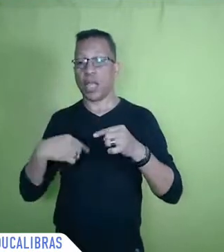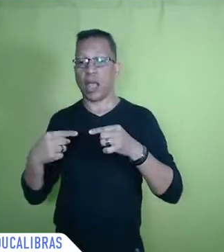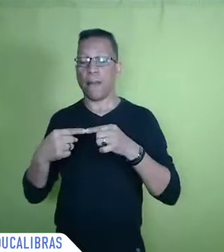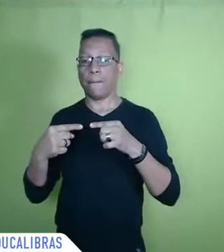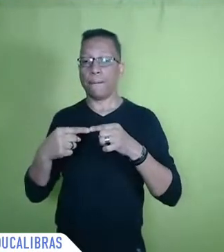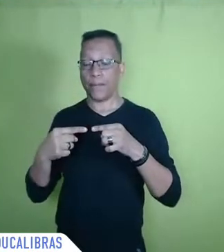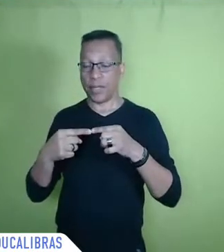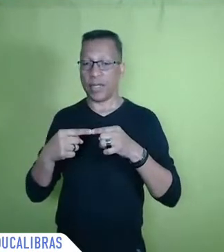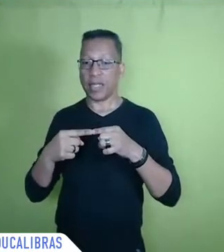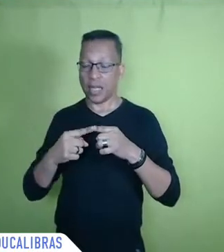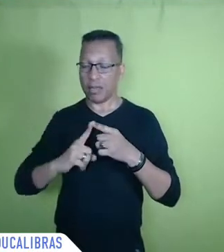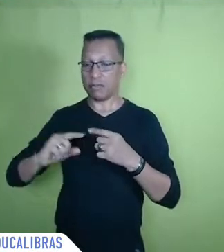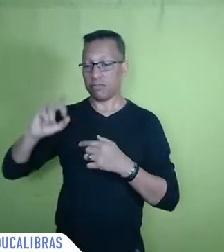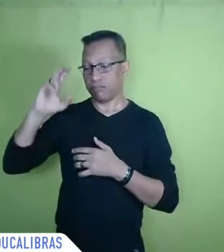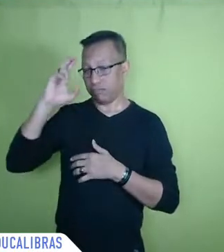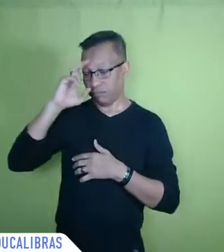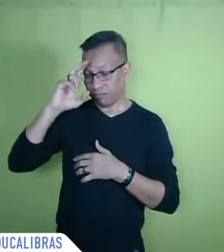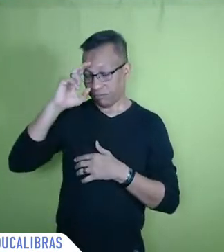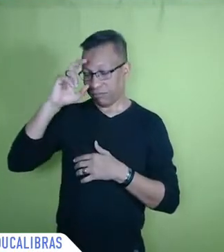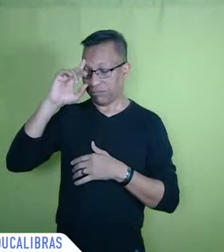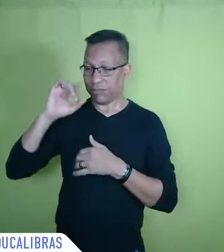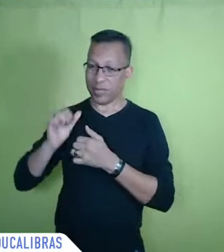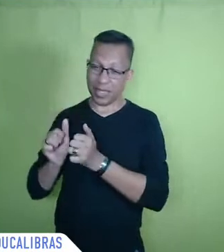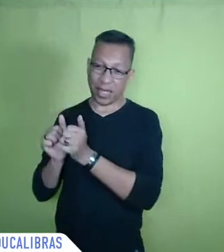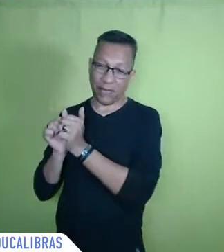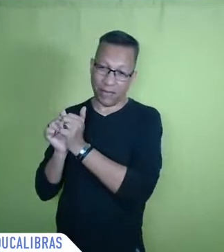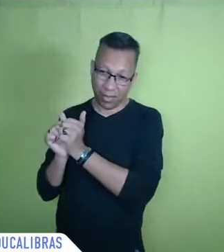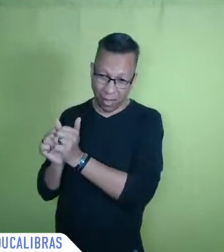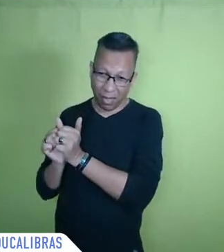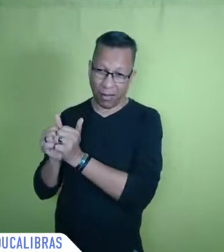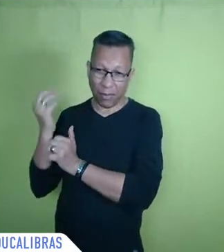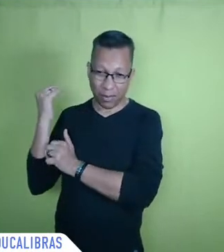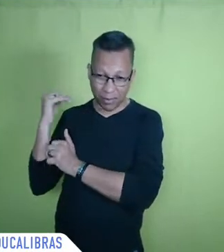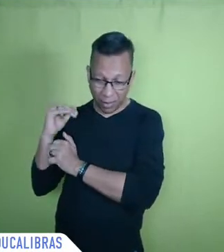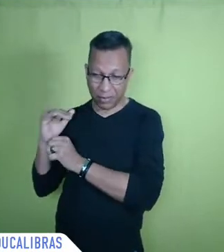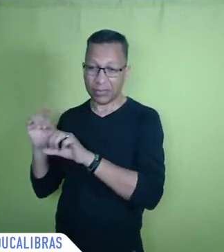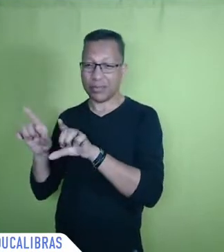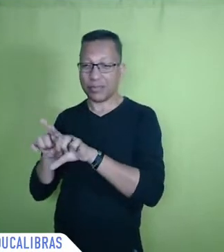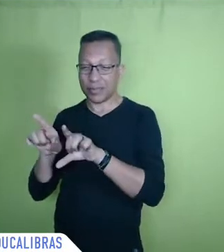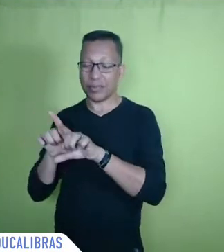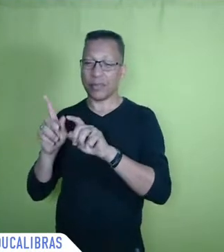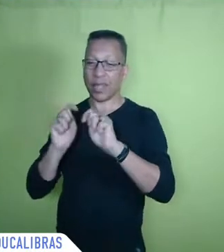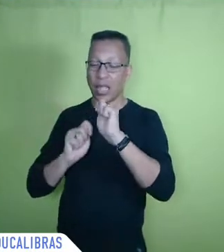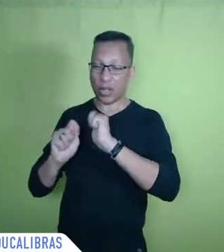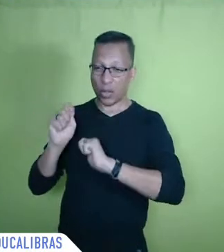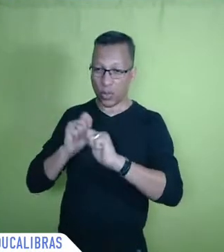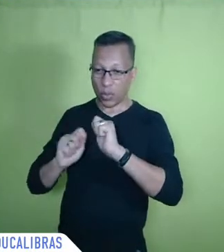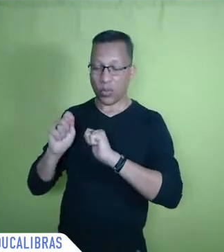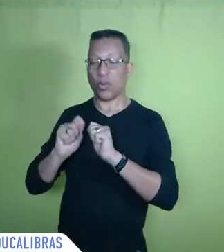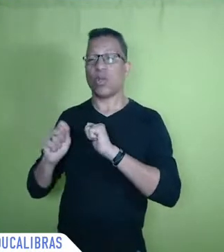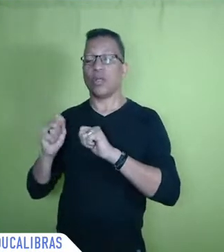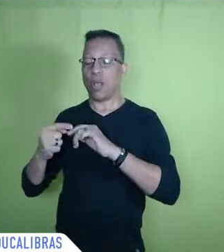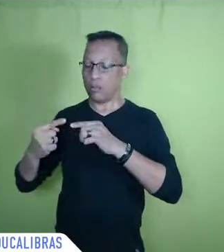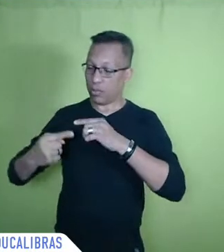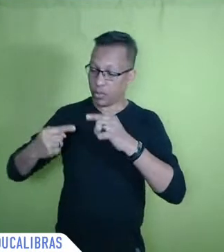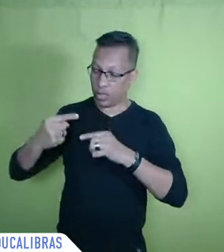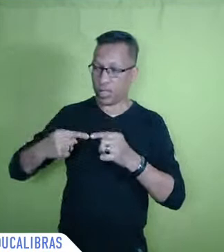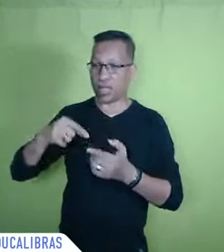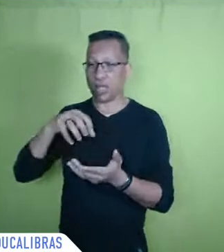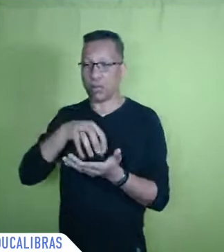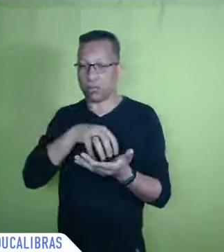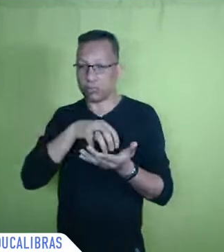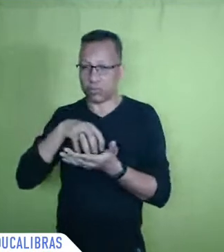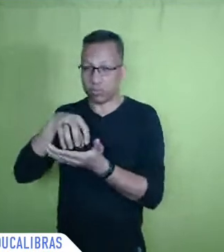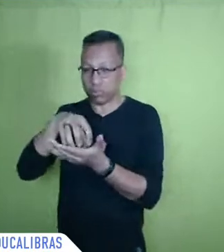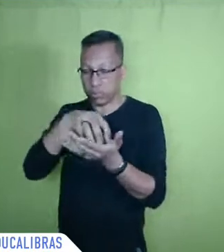really local political economy issues. So it's really a mix of factors and how the country inserts itself into the global